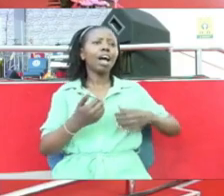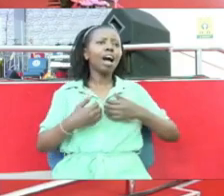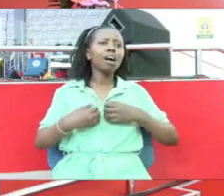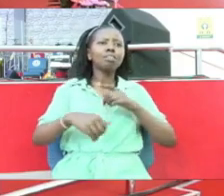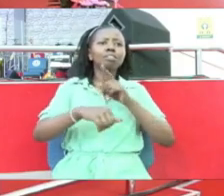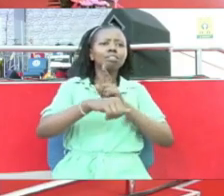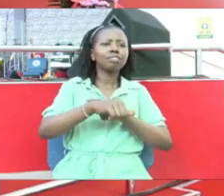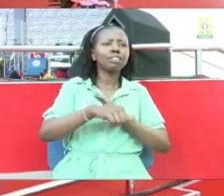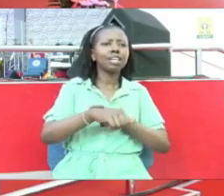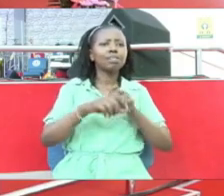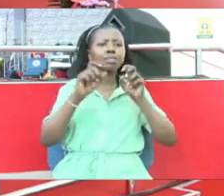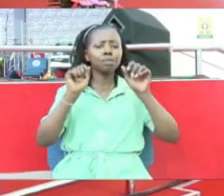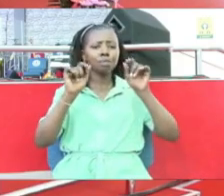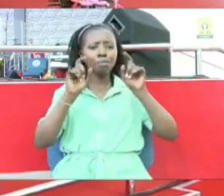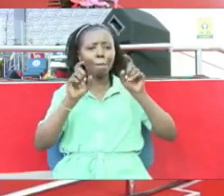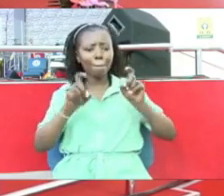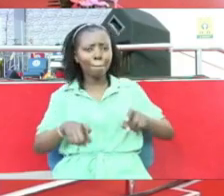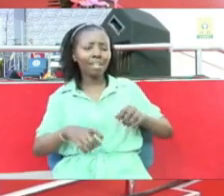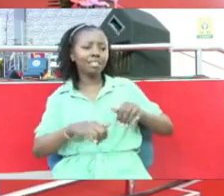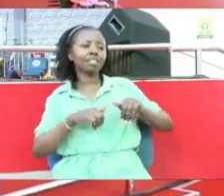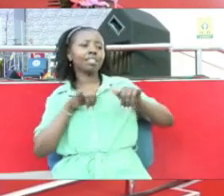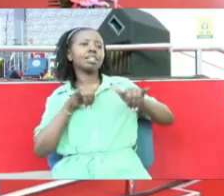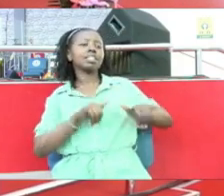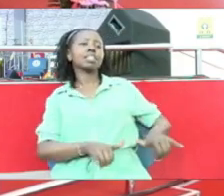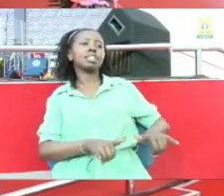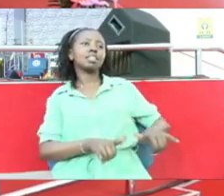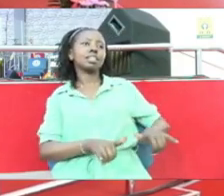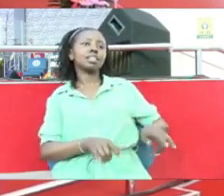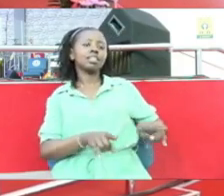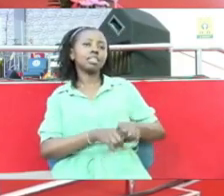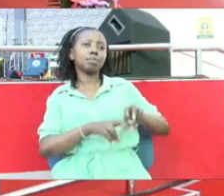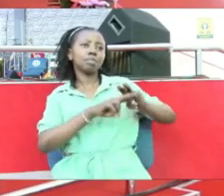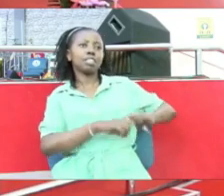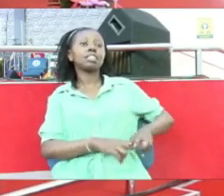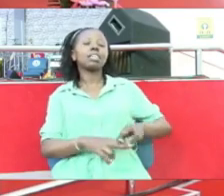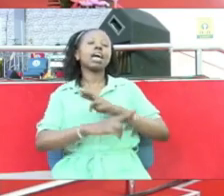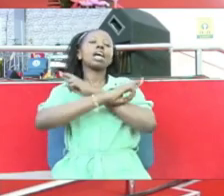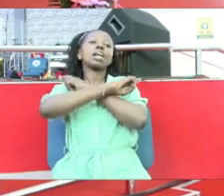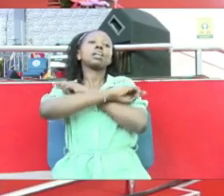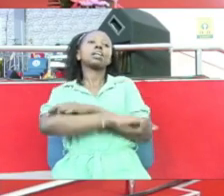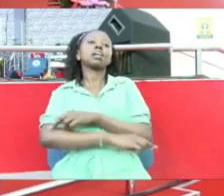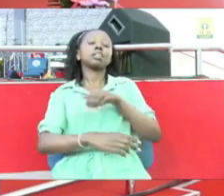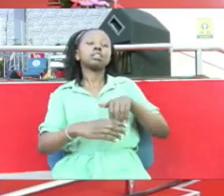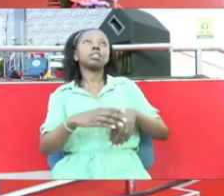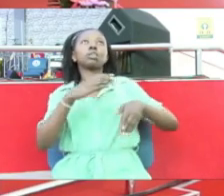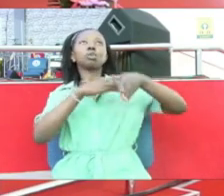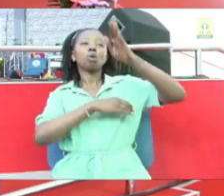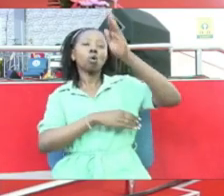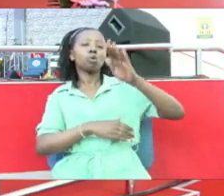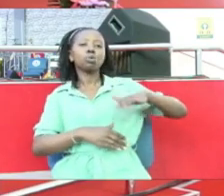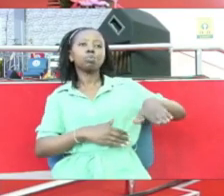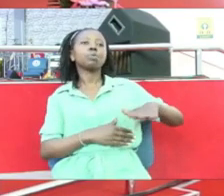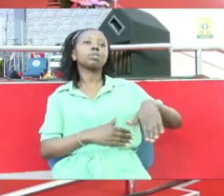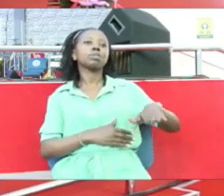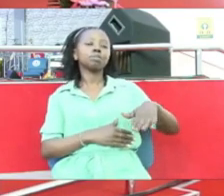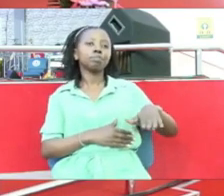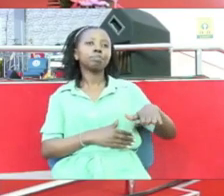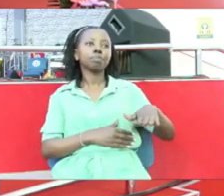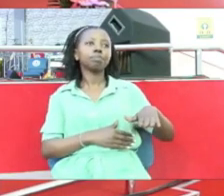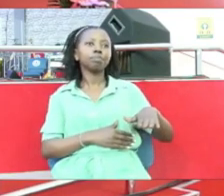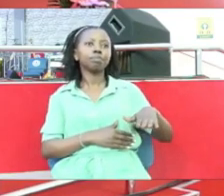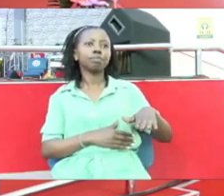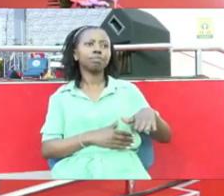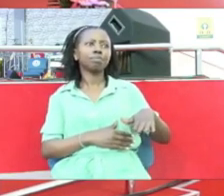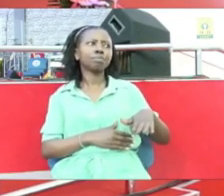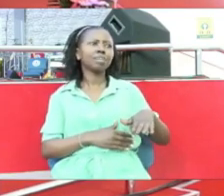need to sit back and just rest in the presence of God. Kuna wakati unafika tunastahili tu kupumzika kwenye uwepo wa Bwana.